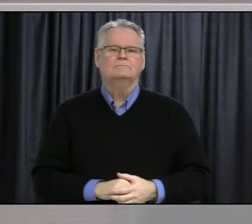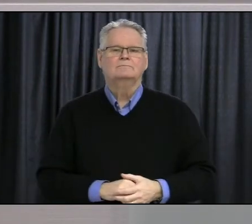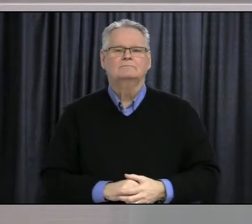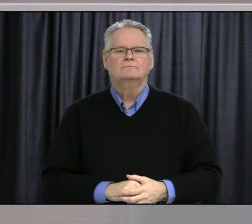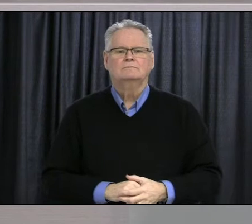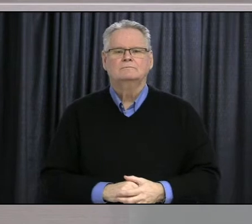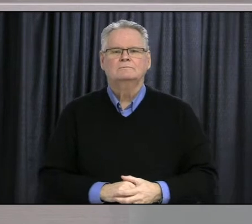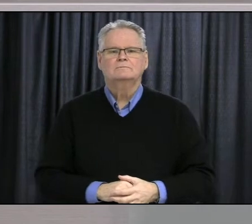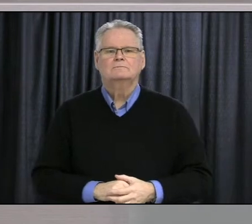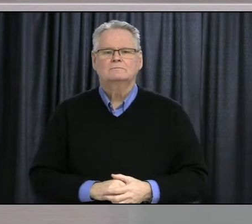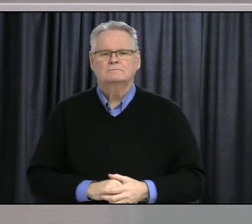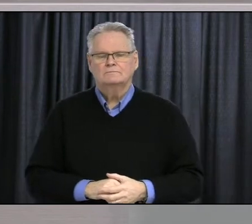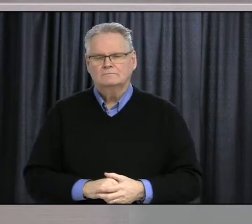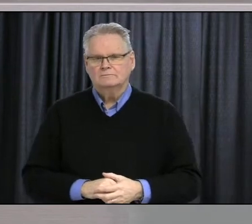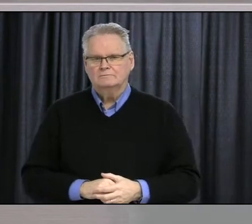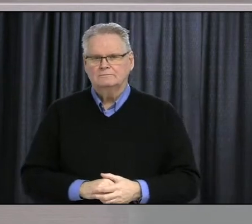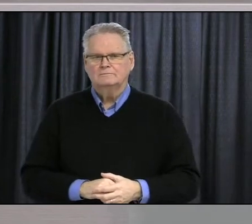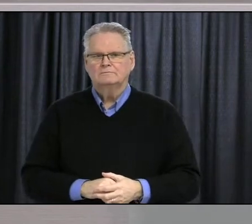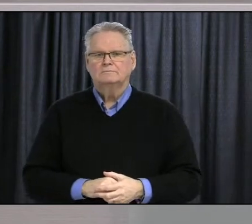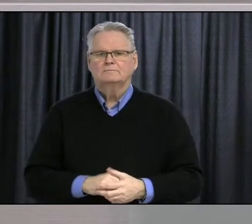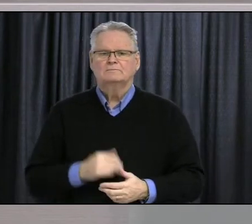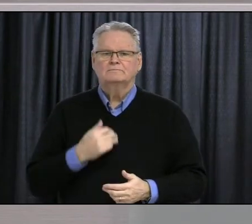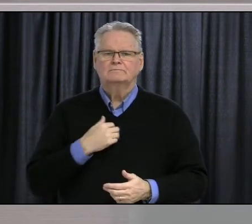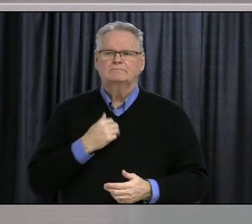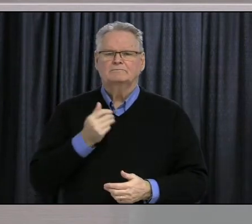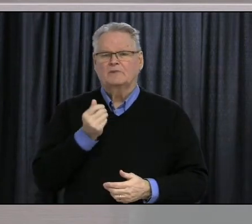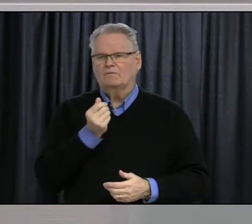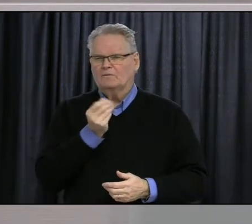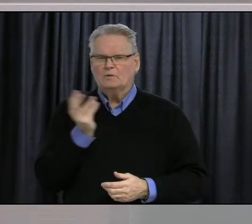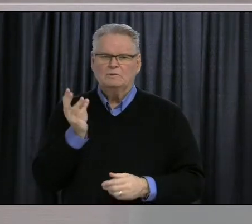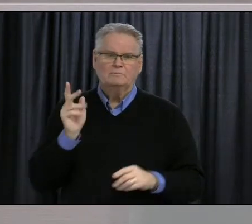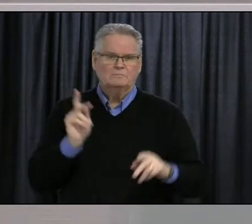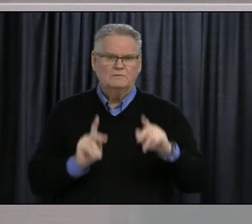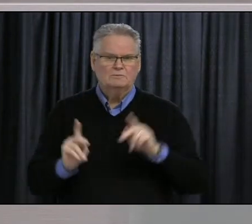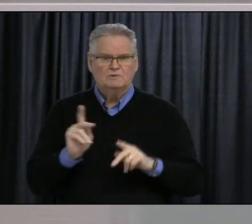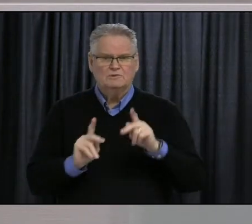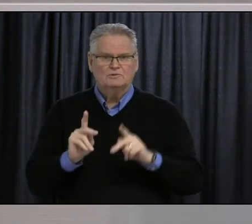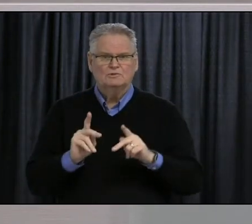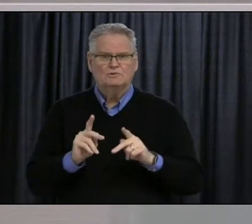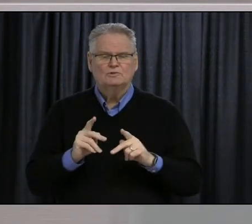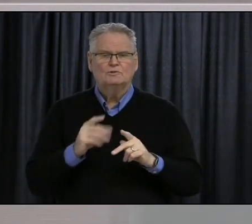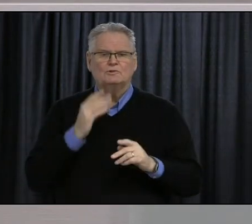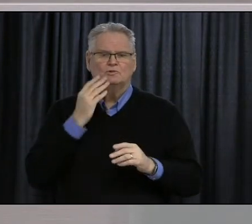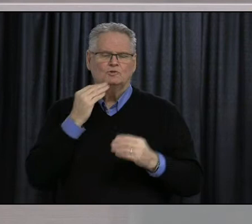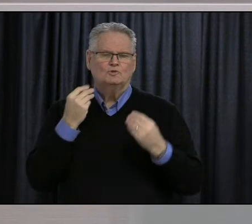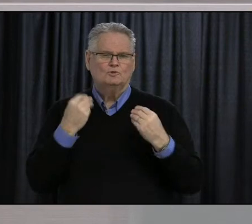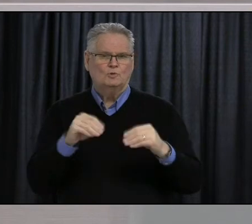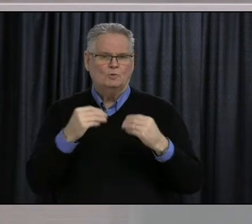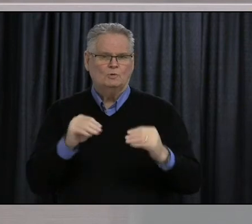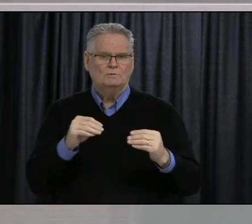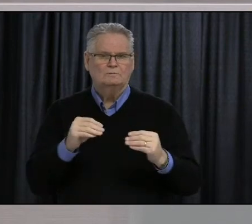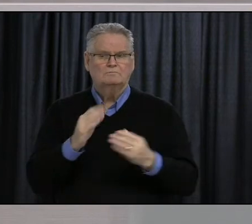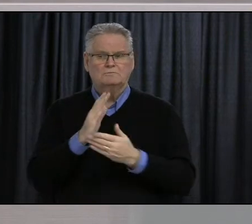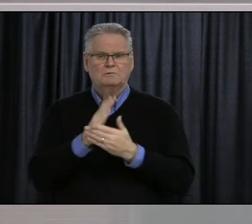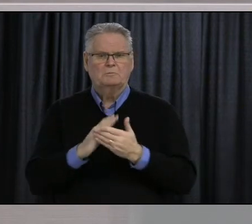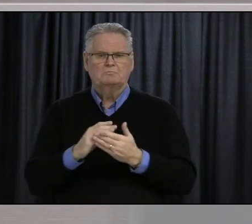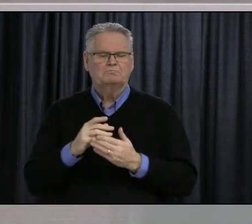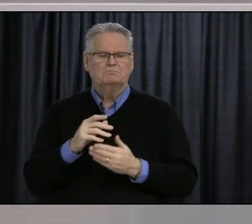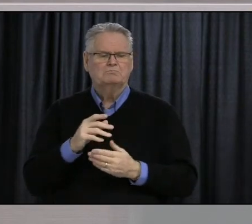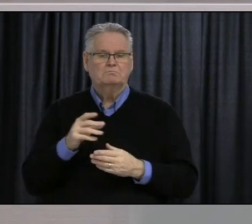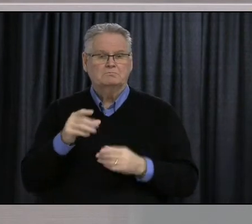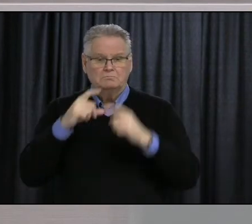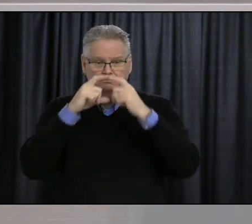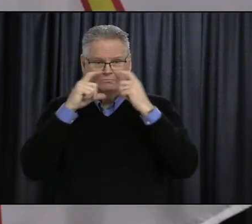Since individuals in stores aren't supposed to be enforcing the mask wearing, how do we address the issue of people who have just decided they don't want